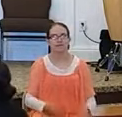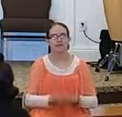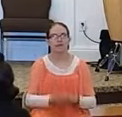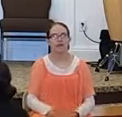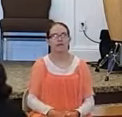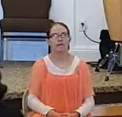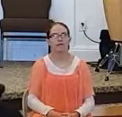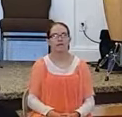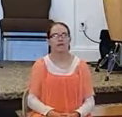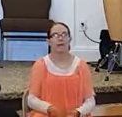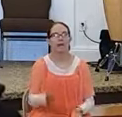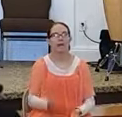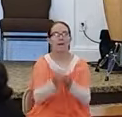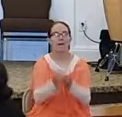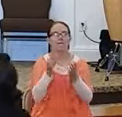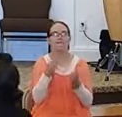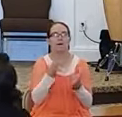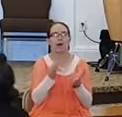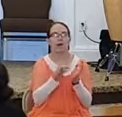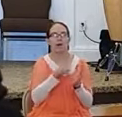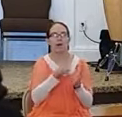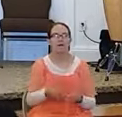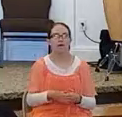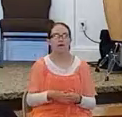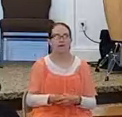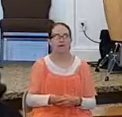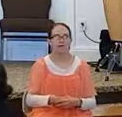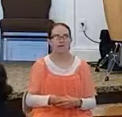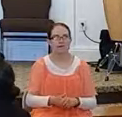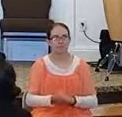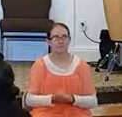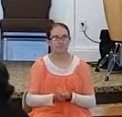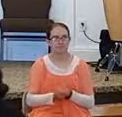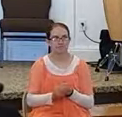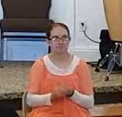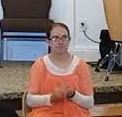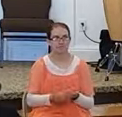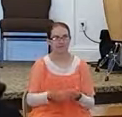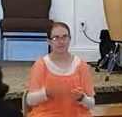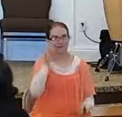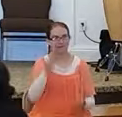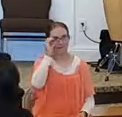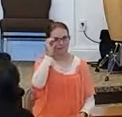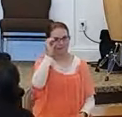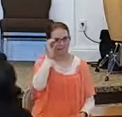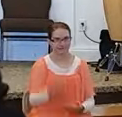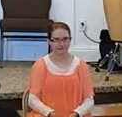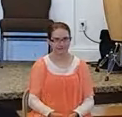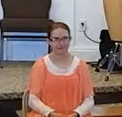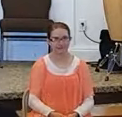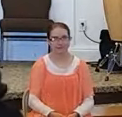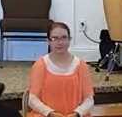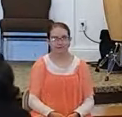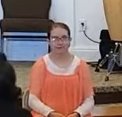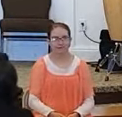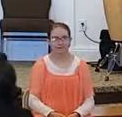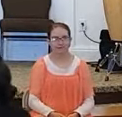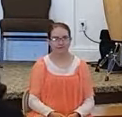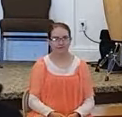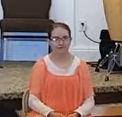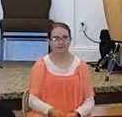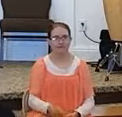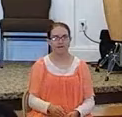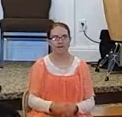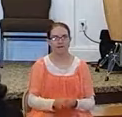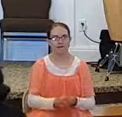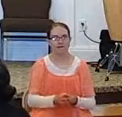Ooh, Jesus, help me, Lord. Probably get some ramifications from that. That's all right. I know the word of God pretty well. Amen. That word